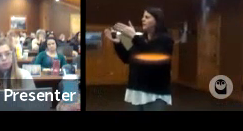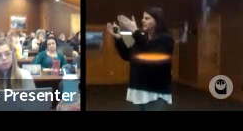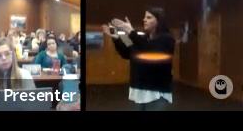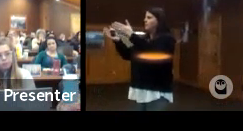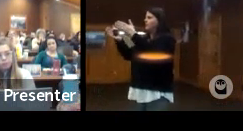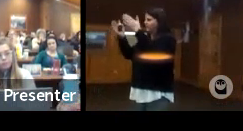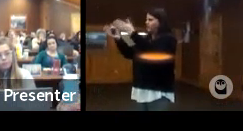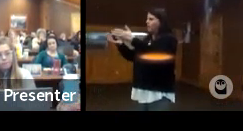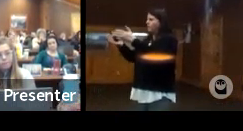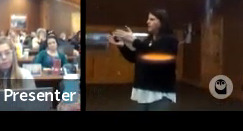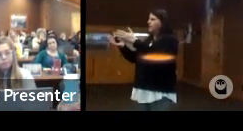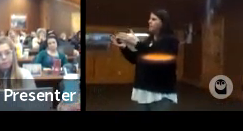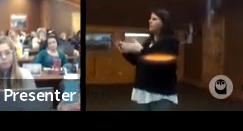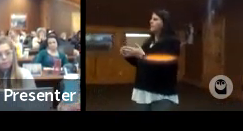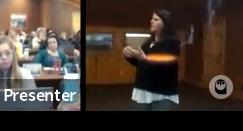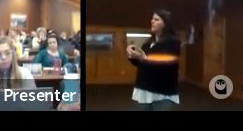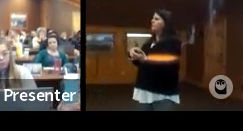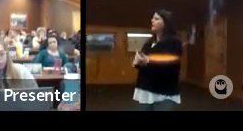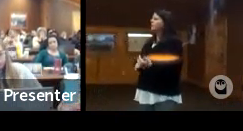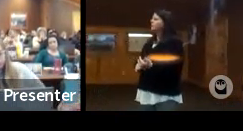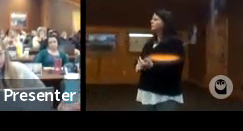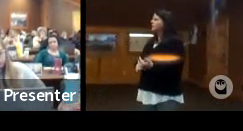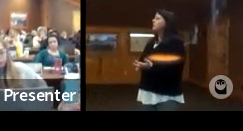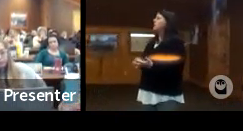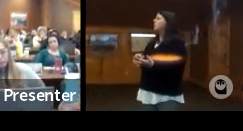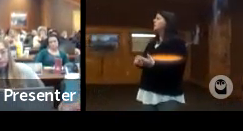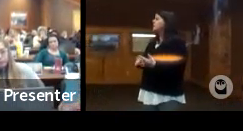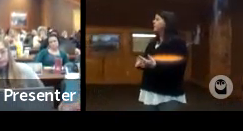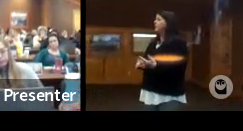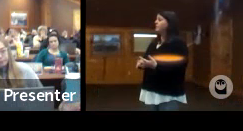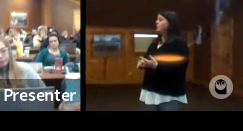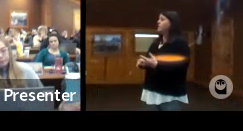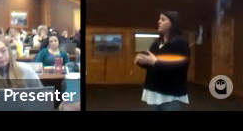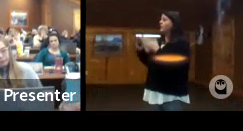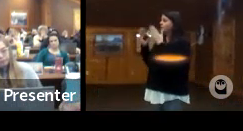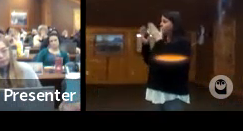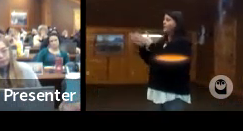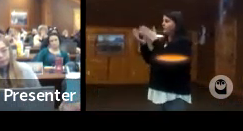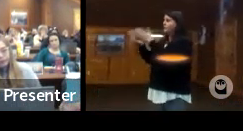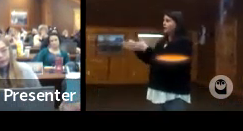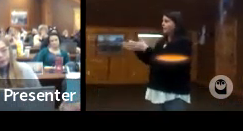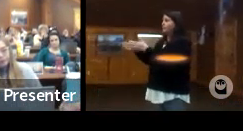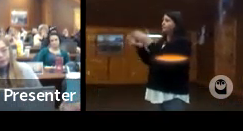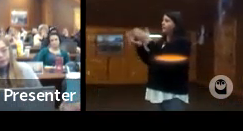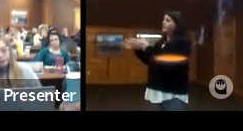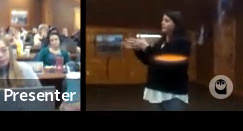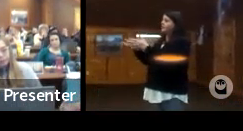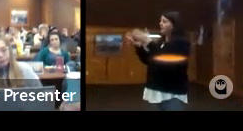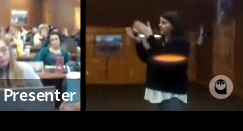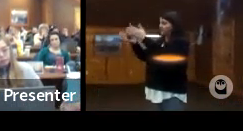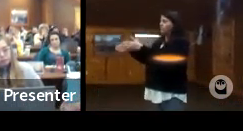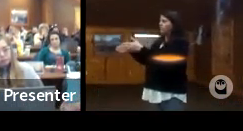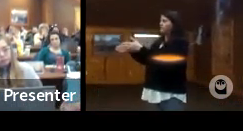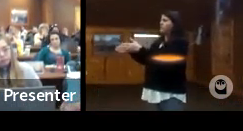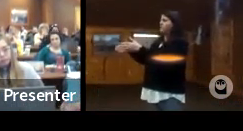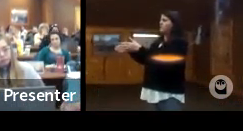in a bowling line, set the bumper up. This is what we're going to talk about. When you file notice with the court, when they file their report with the court as to what they're going to talk about, be very clear